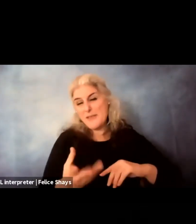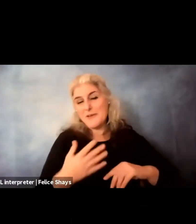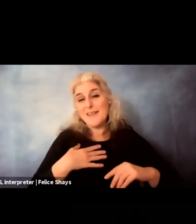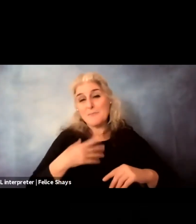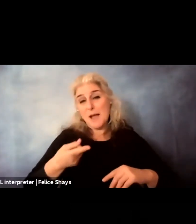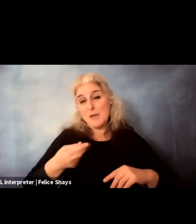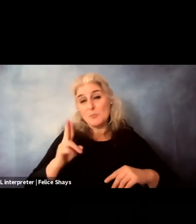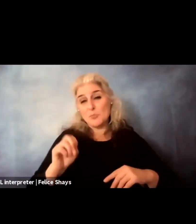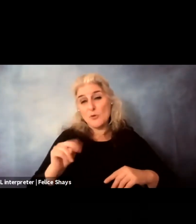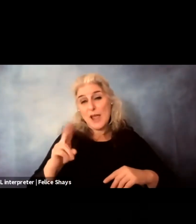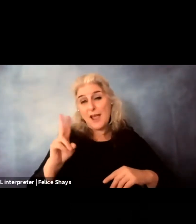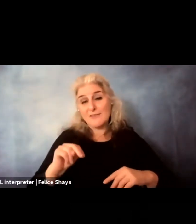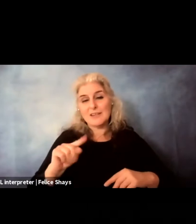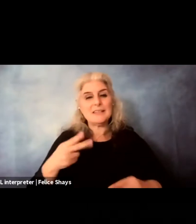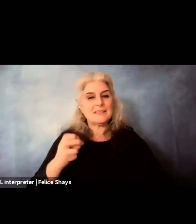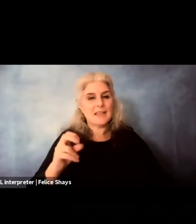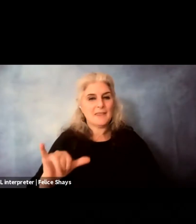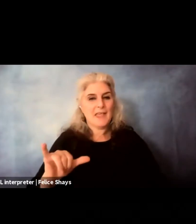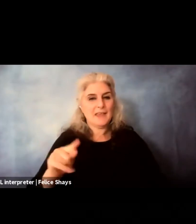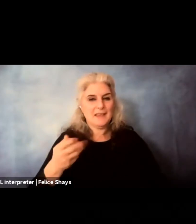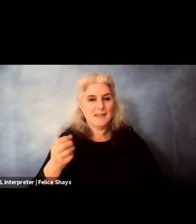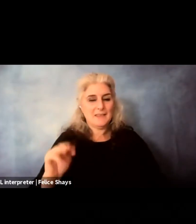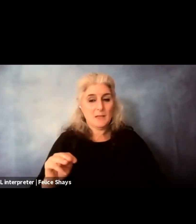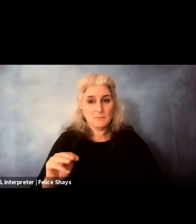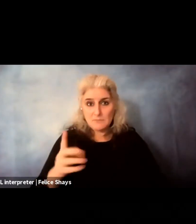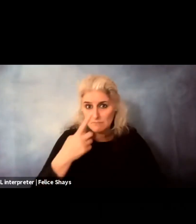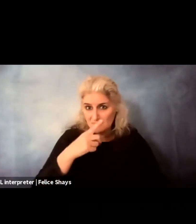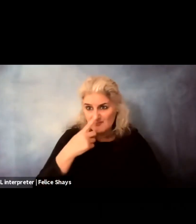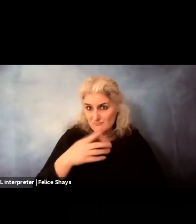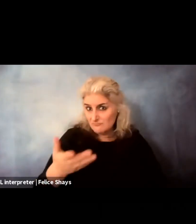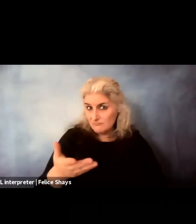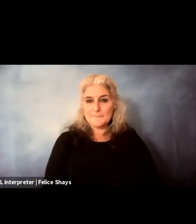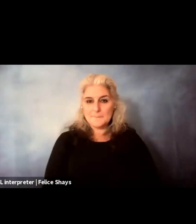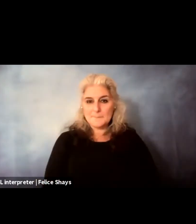that all right to do that?